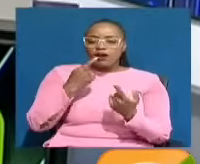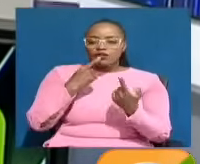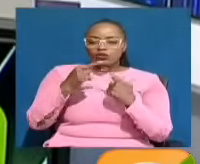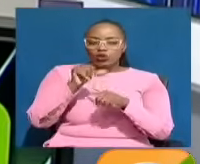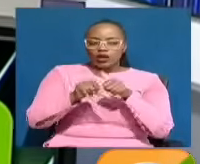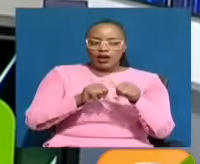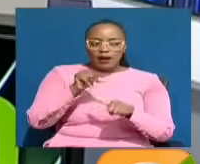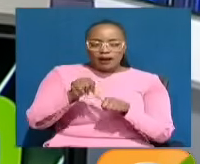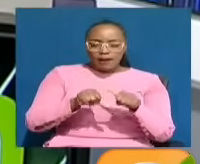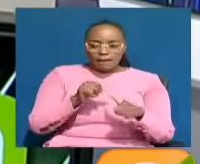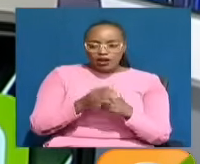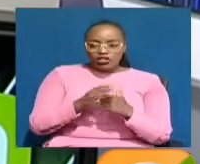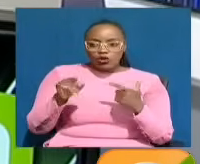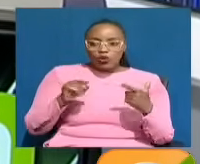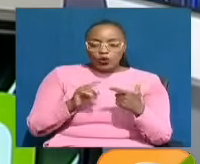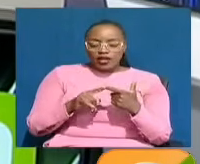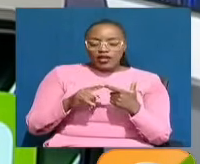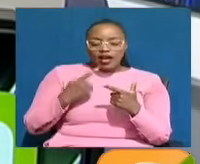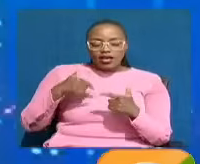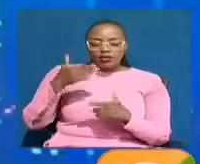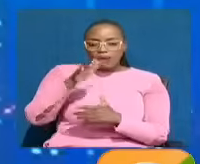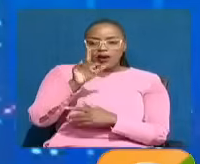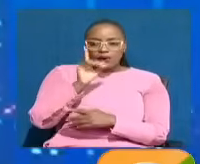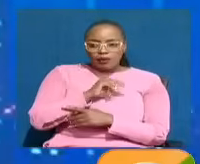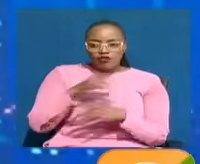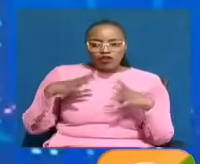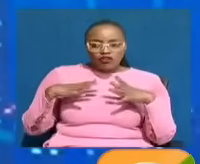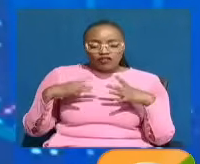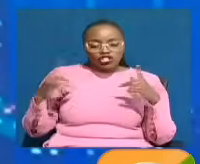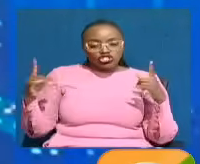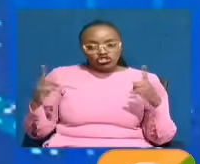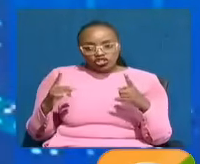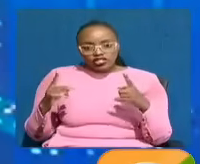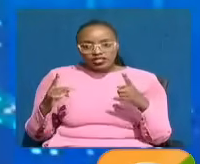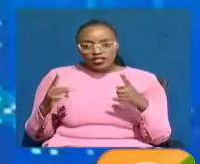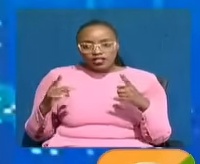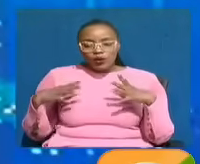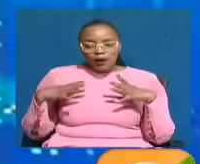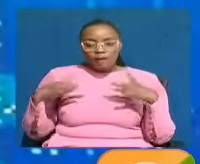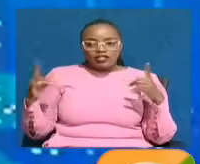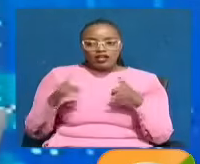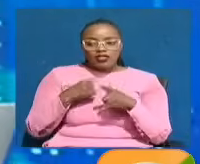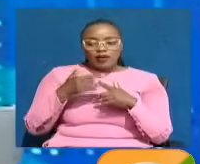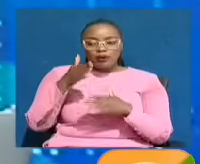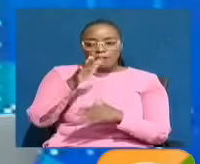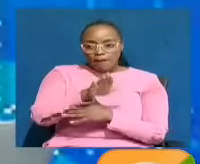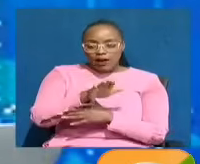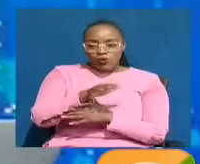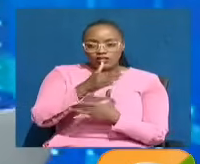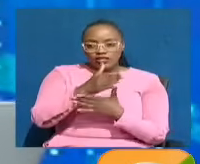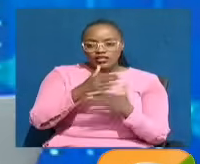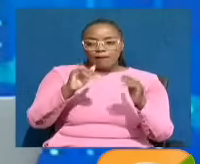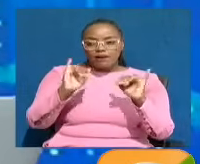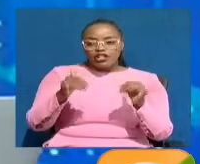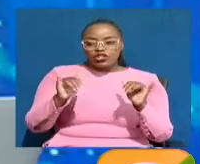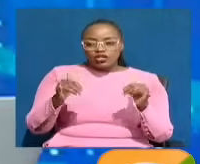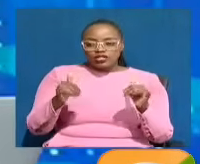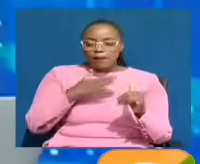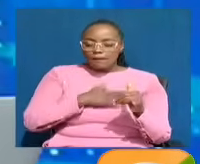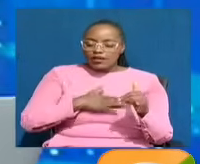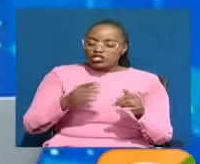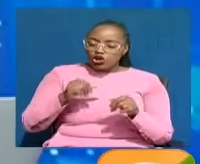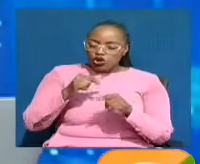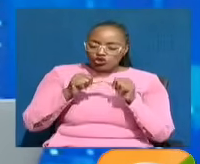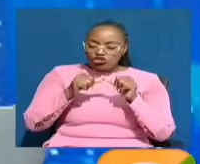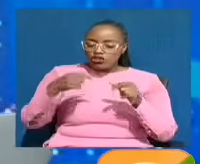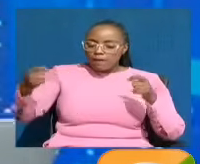about when we return. Do we take a break first? Let's do that and come back with some news. And please keep your questions